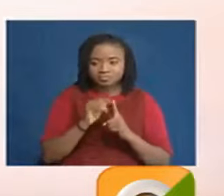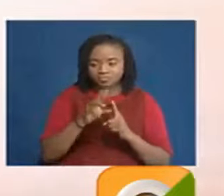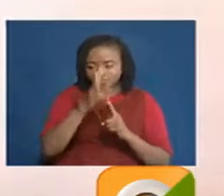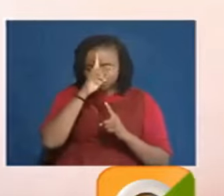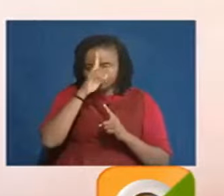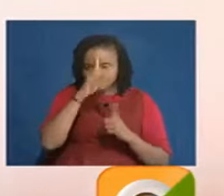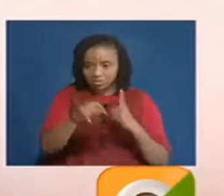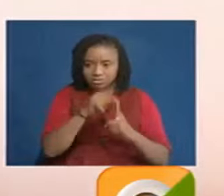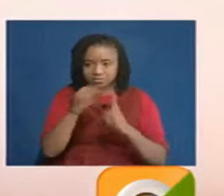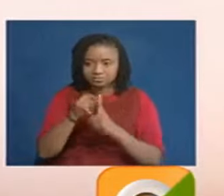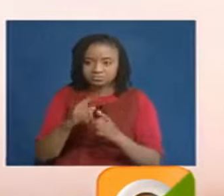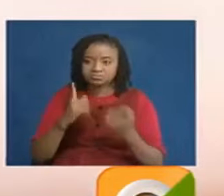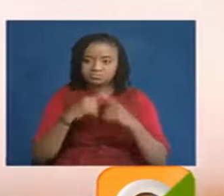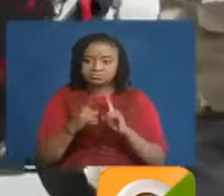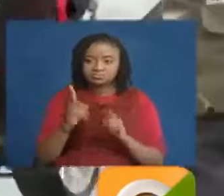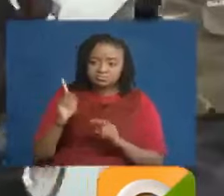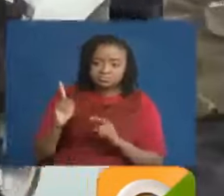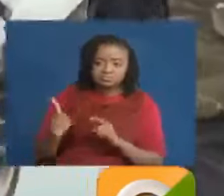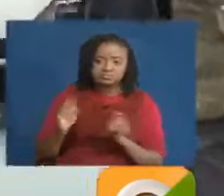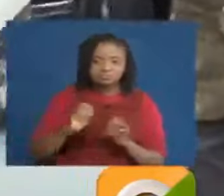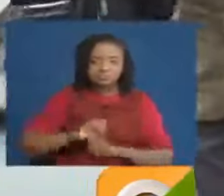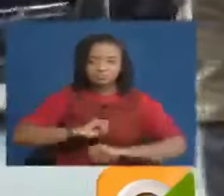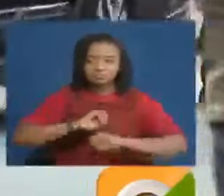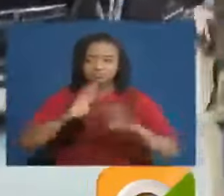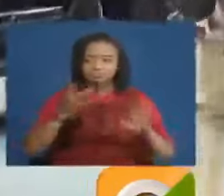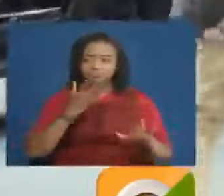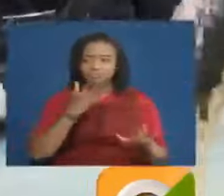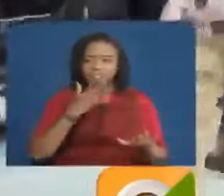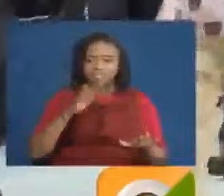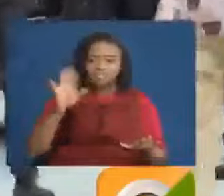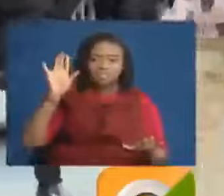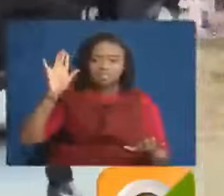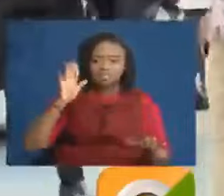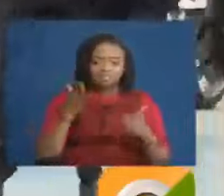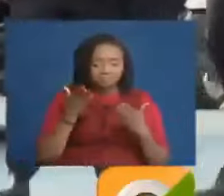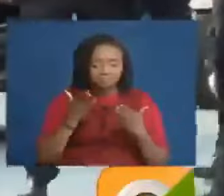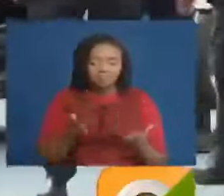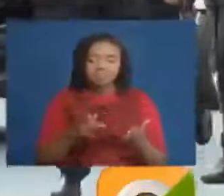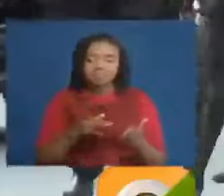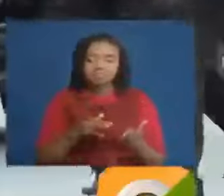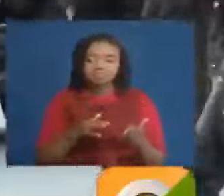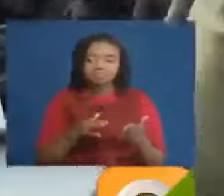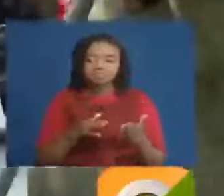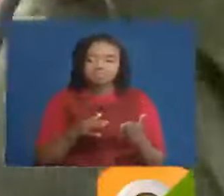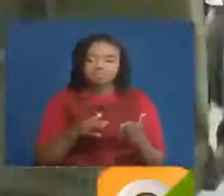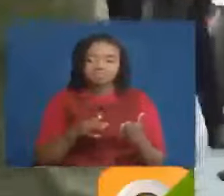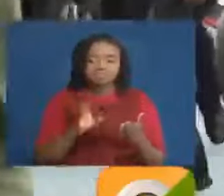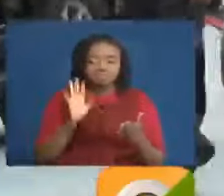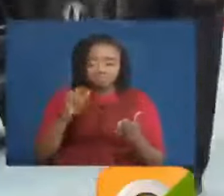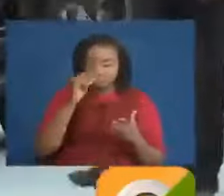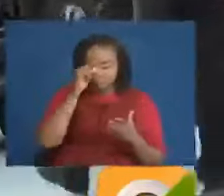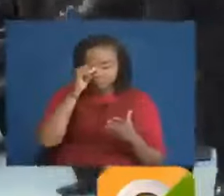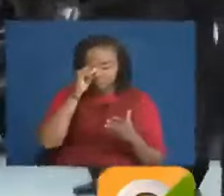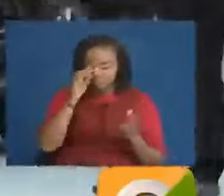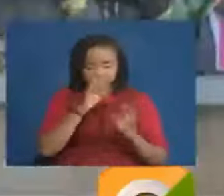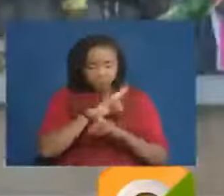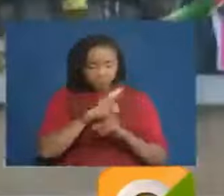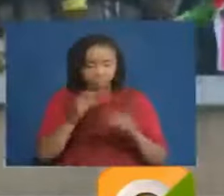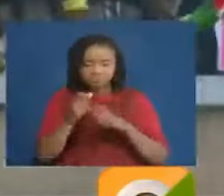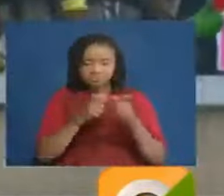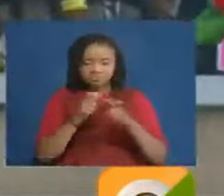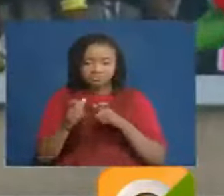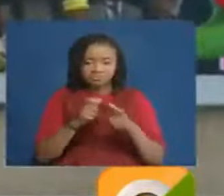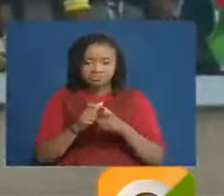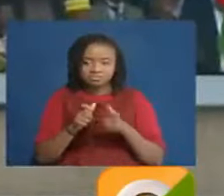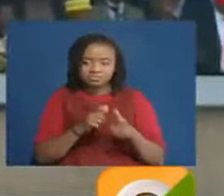the head of state, visibly frustrated, pledged before the public the extent to which his administration will go to contain a worrying trend